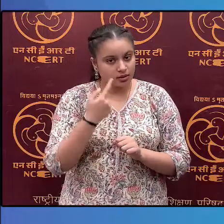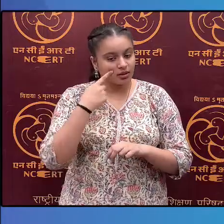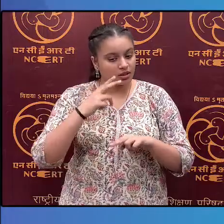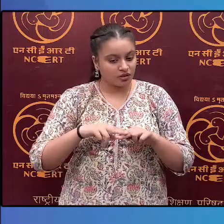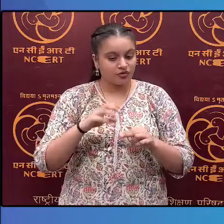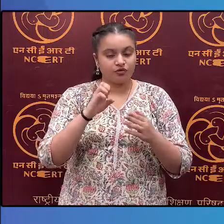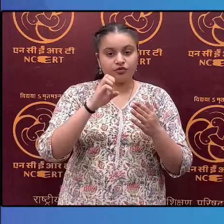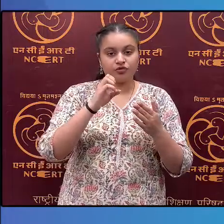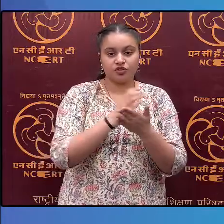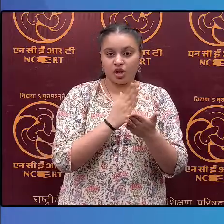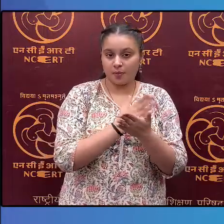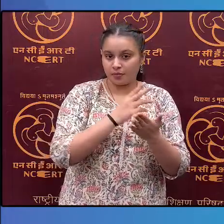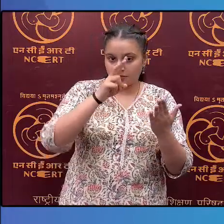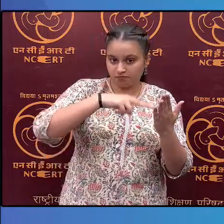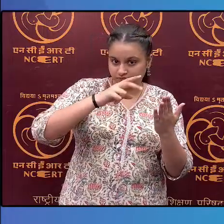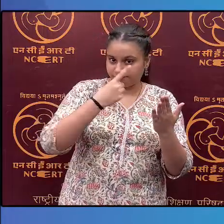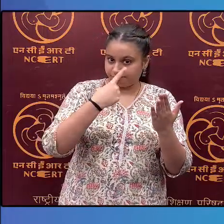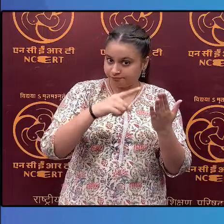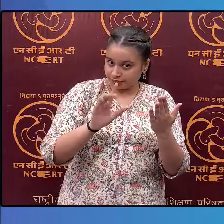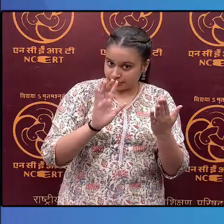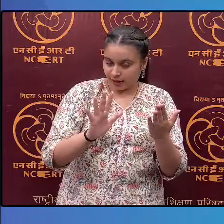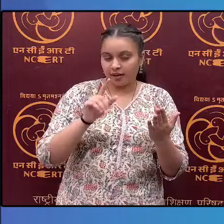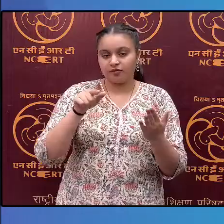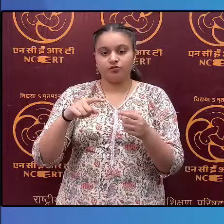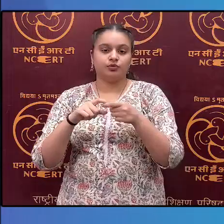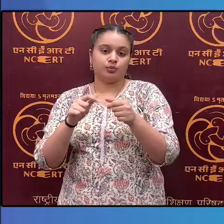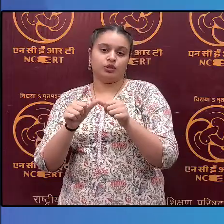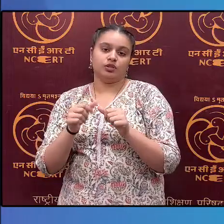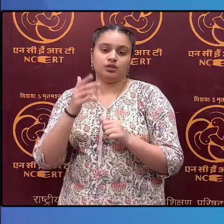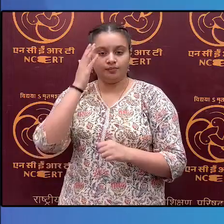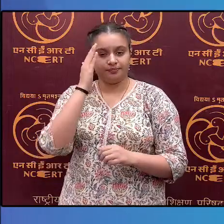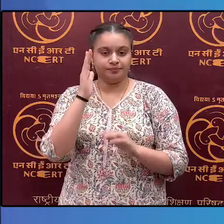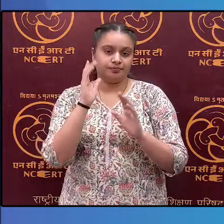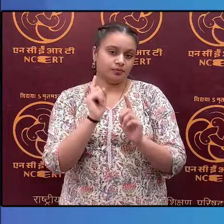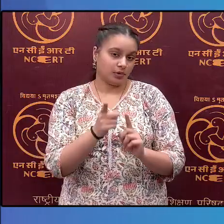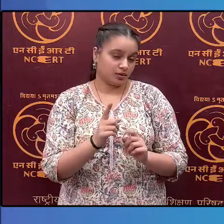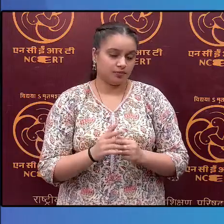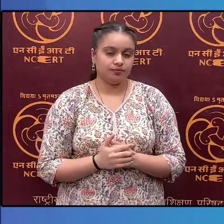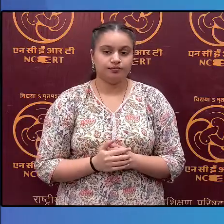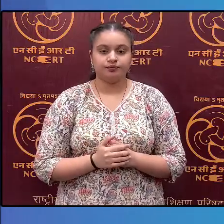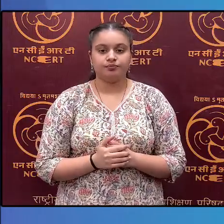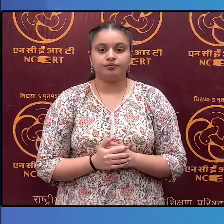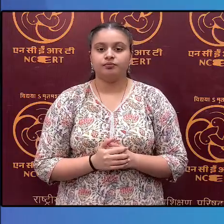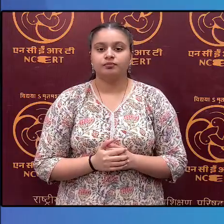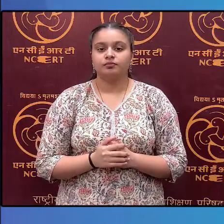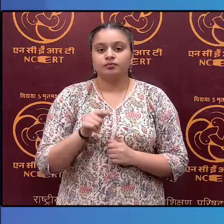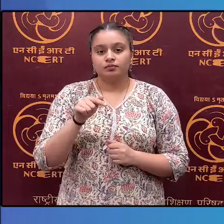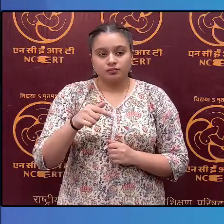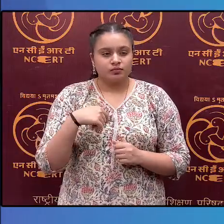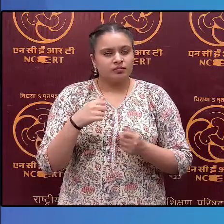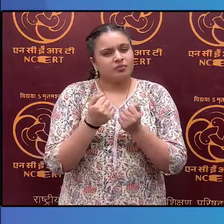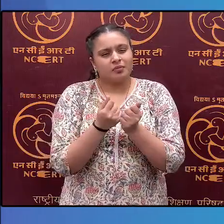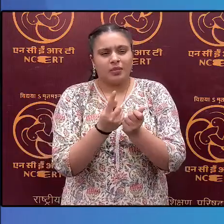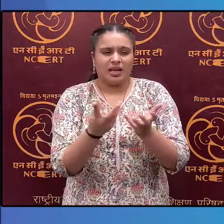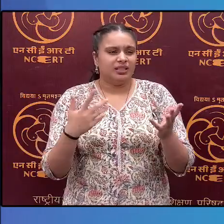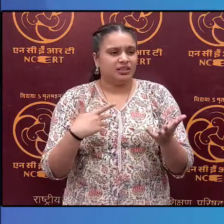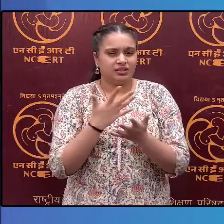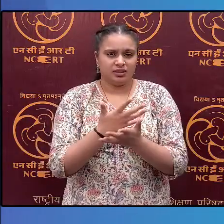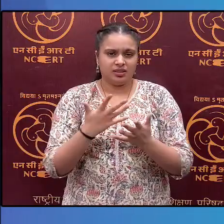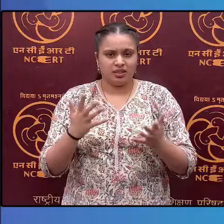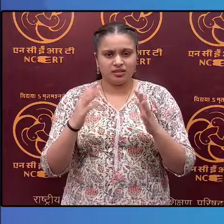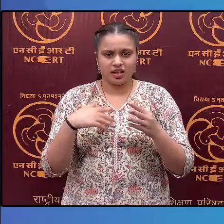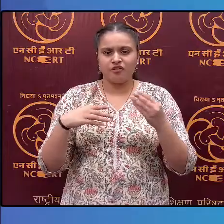the chapter correctly. Now, ma'am, there are multiple things that we can make with